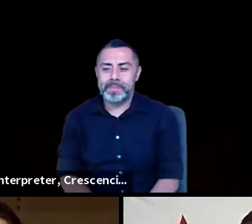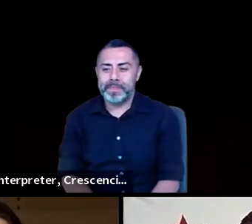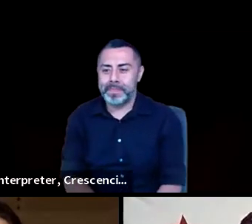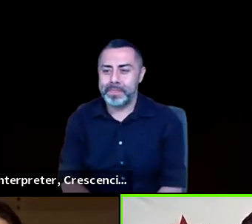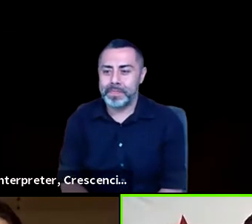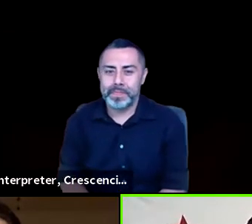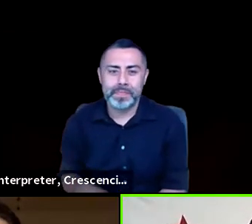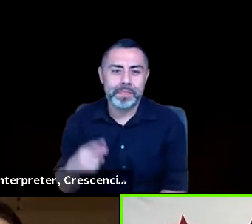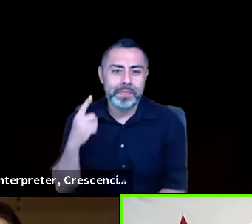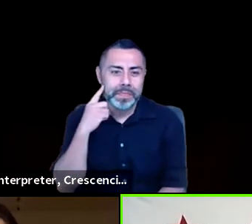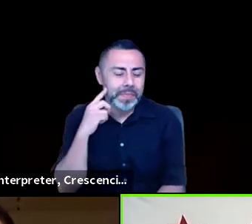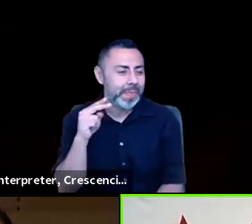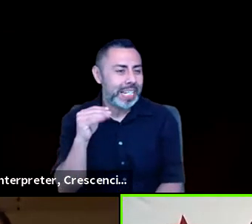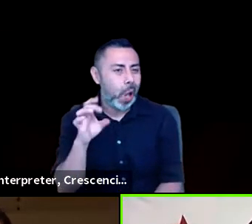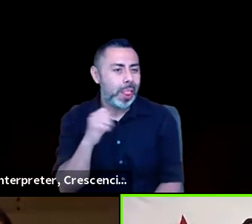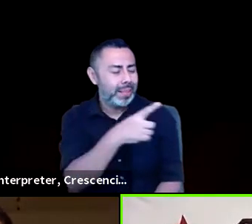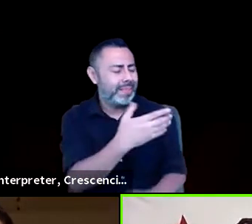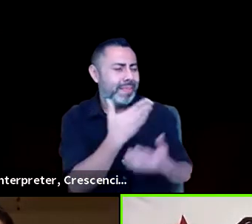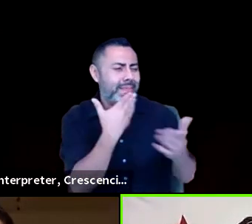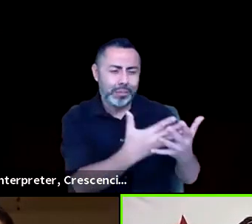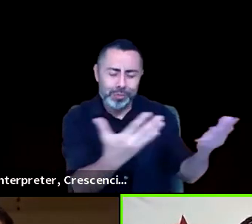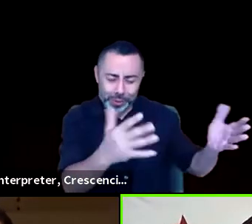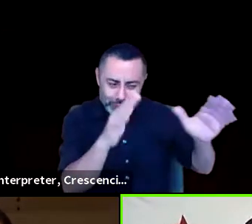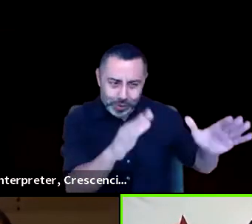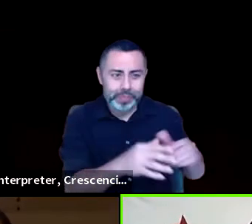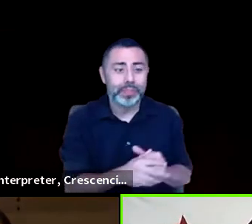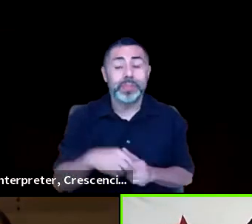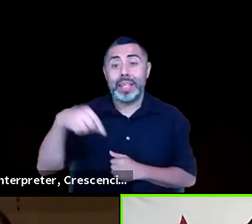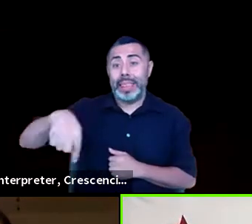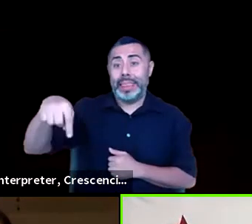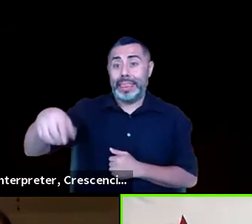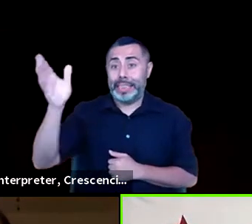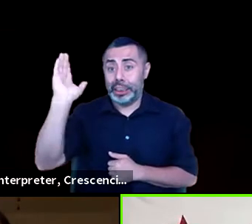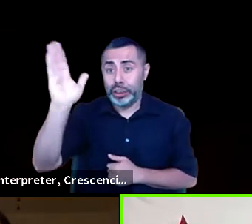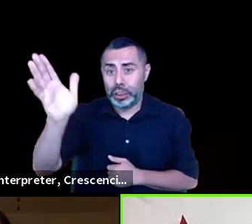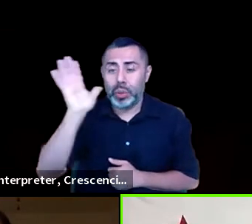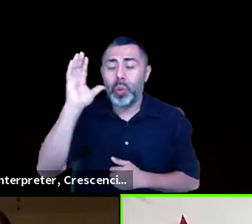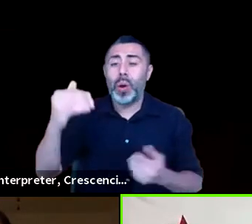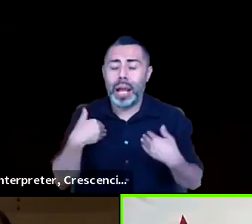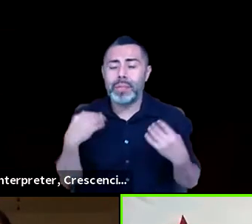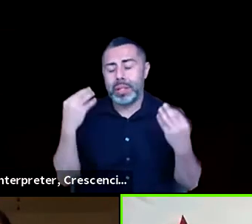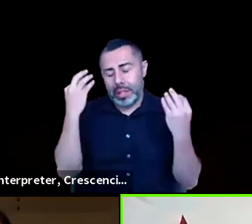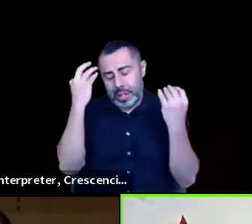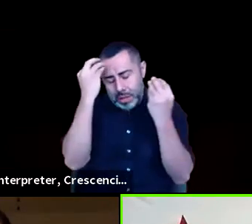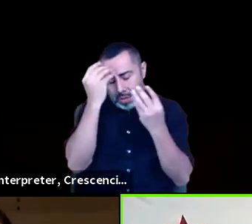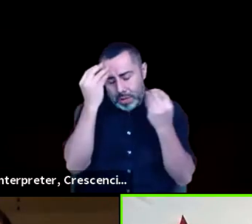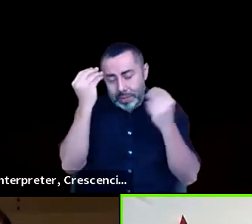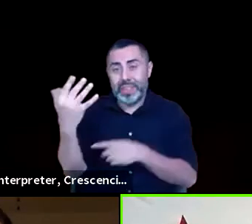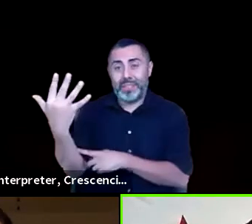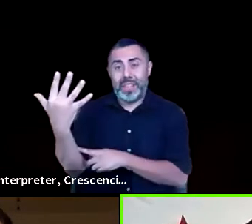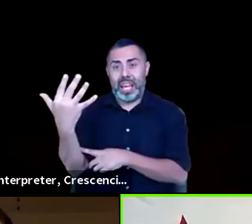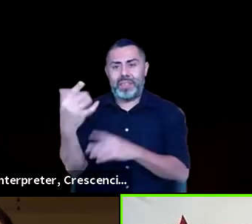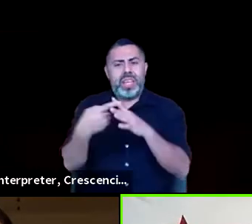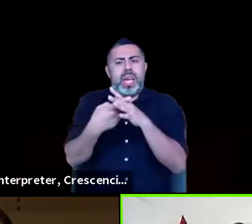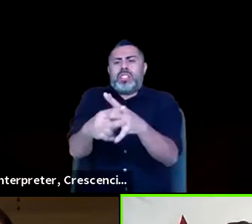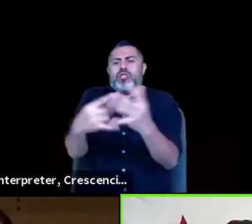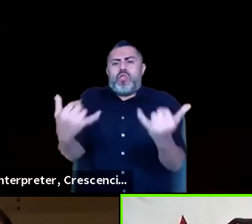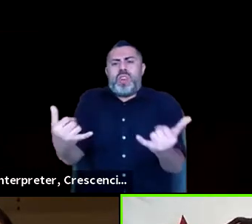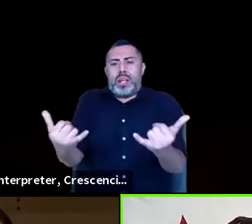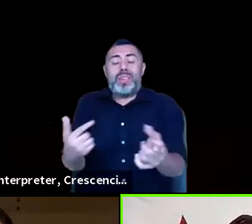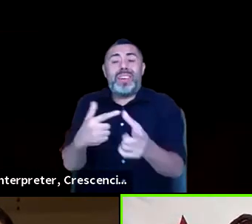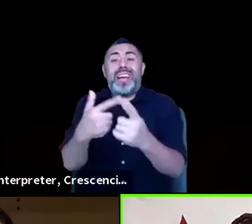Great, thank you so much. So for this talk, we're going to have the reflective fives just at the top right now, and then we'll have it at the